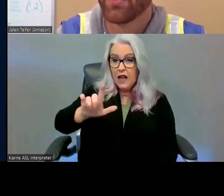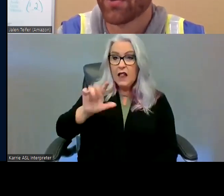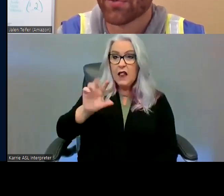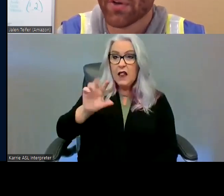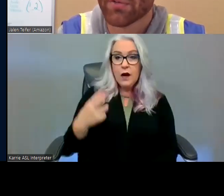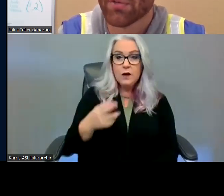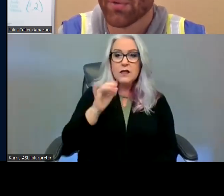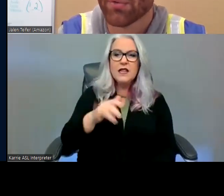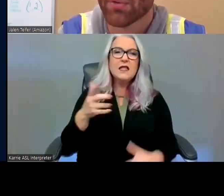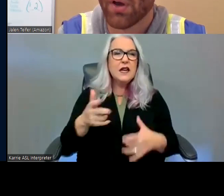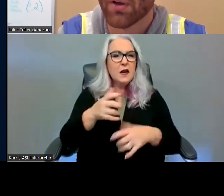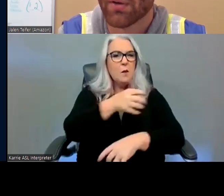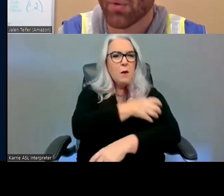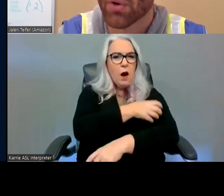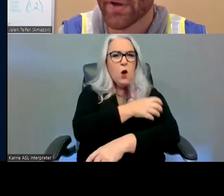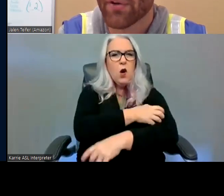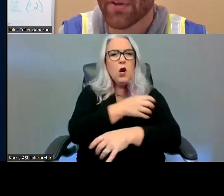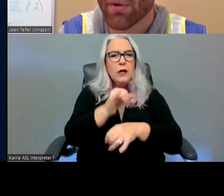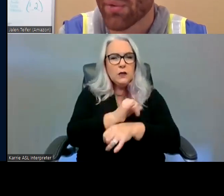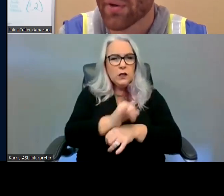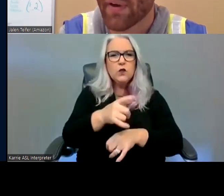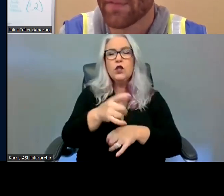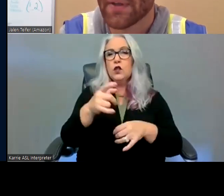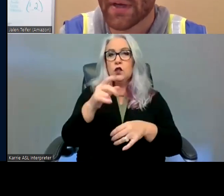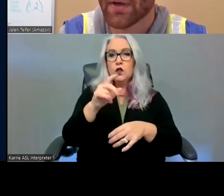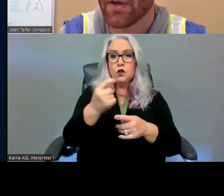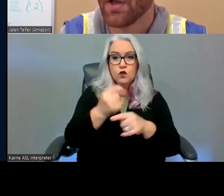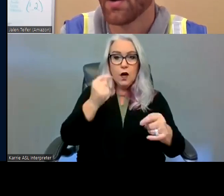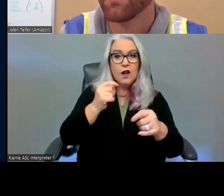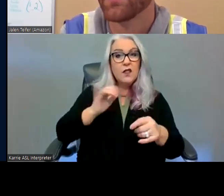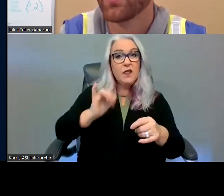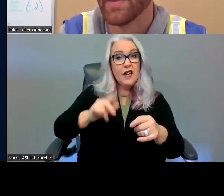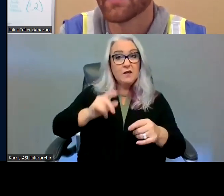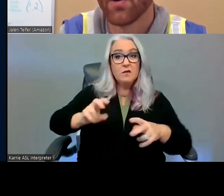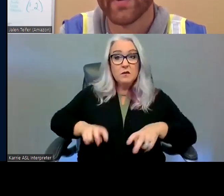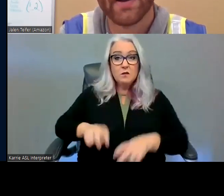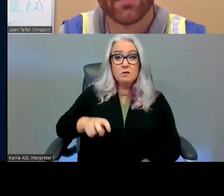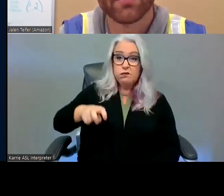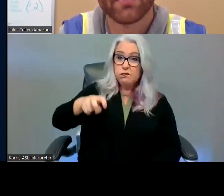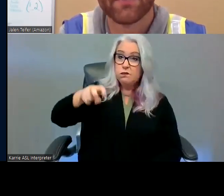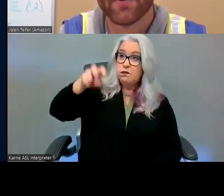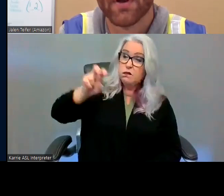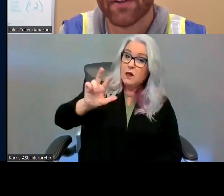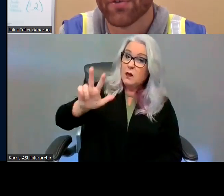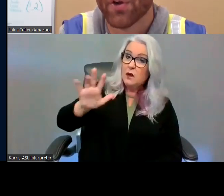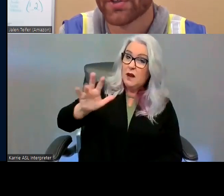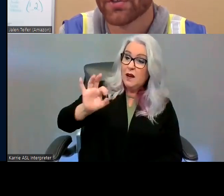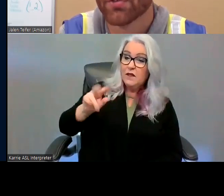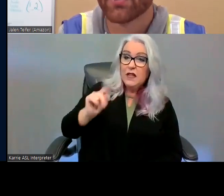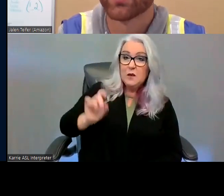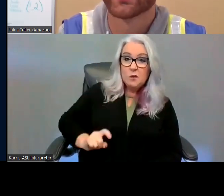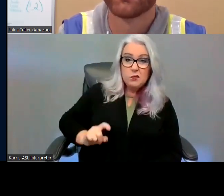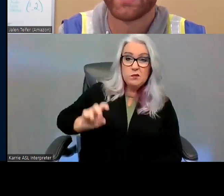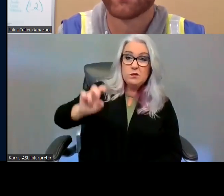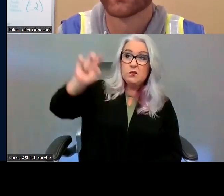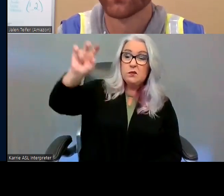power industrial trucks. So those order pickers that go 35 feet in the air. XL warehouse stands for extra large. So